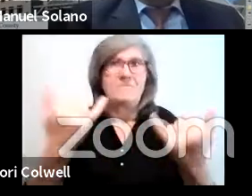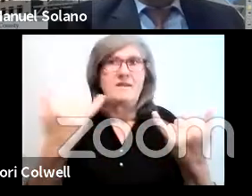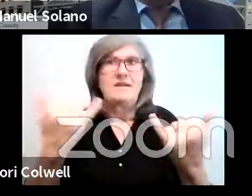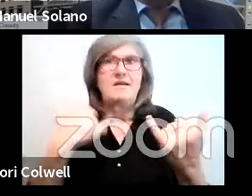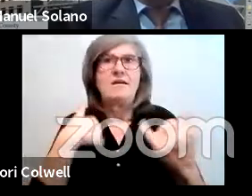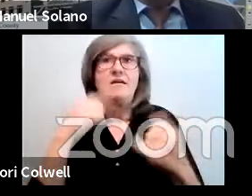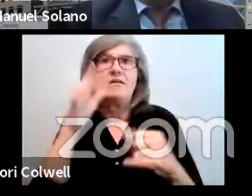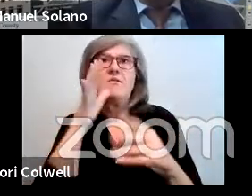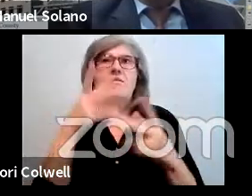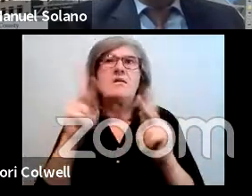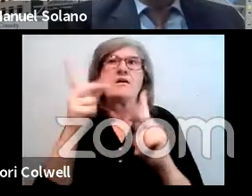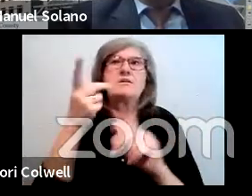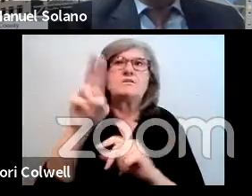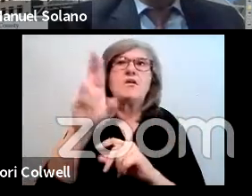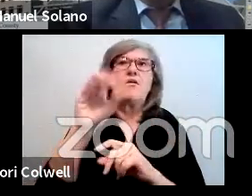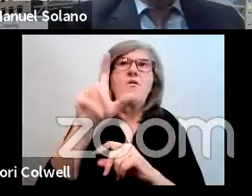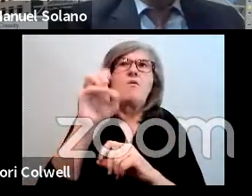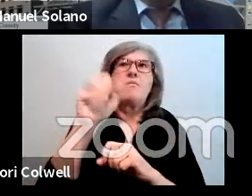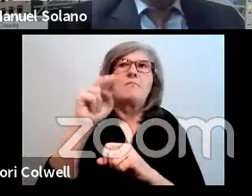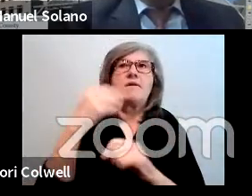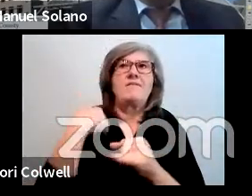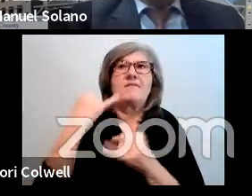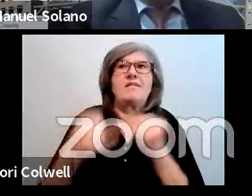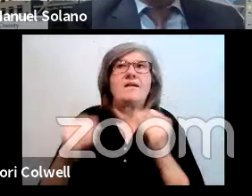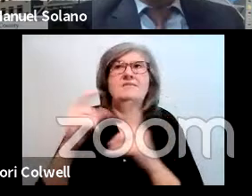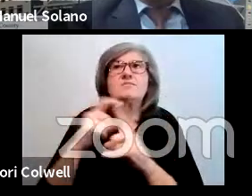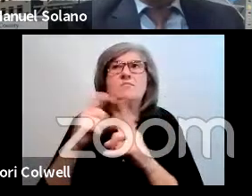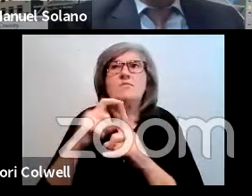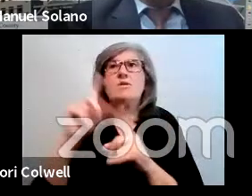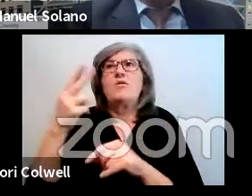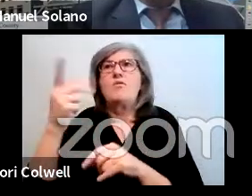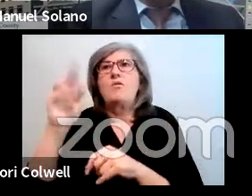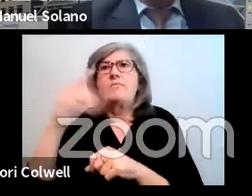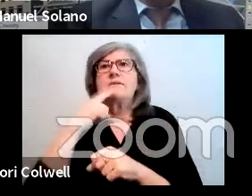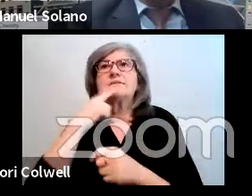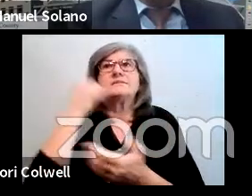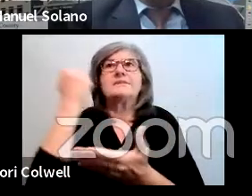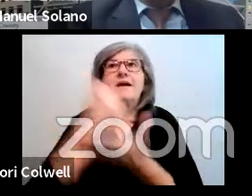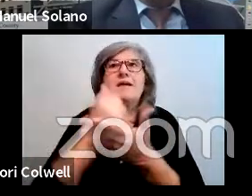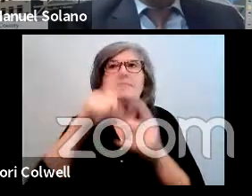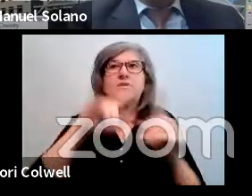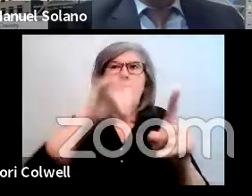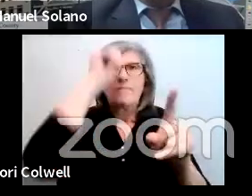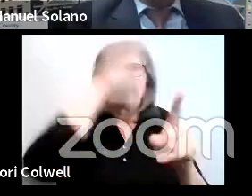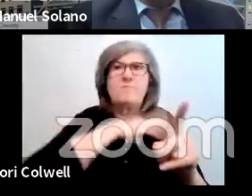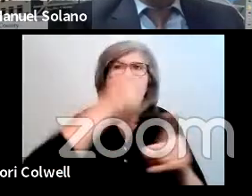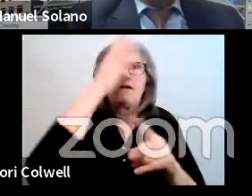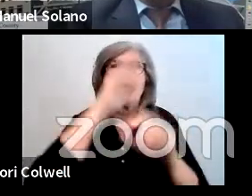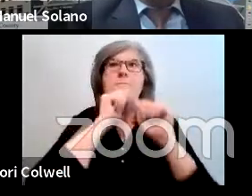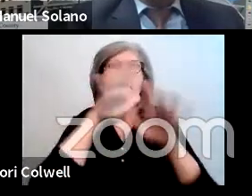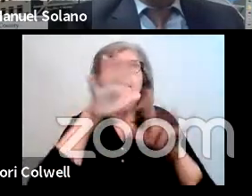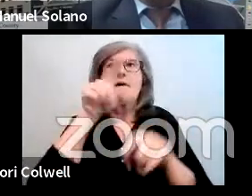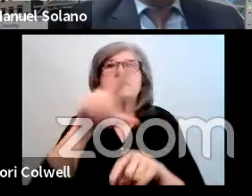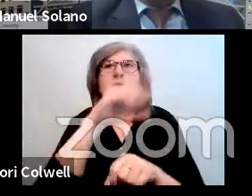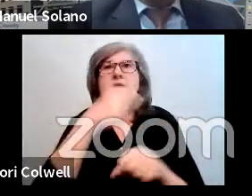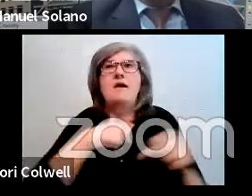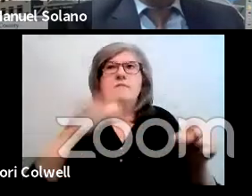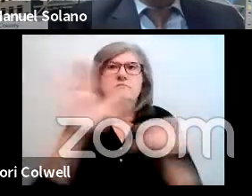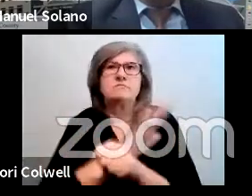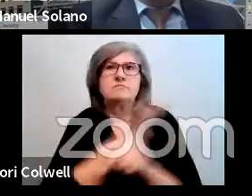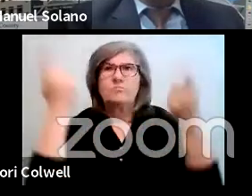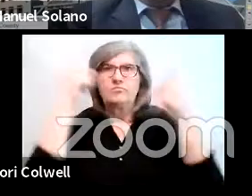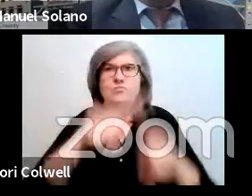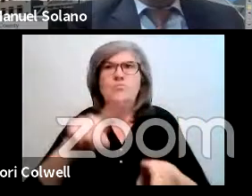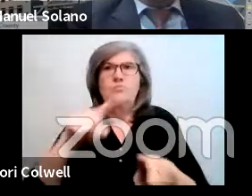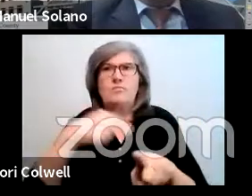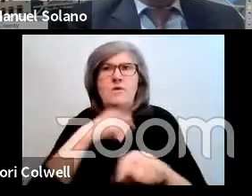to Dr. Coleman to have the last word. I'm just saying amen to the gentleman, and God bless you. And I totally agree.